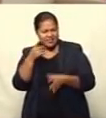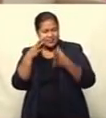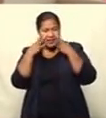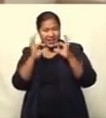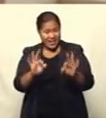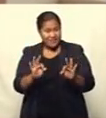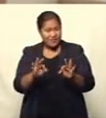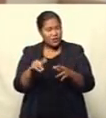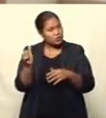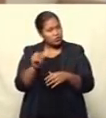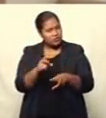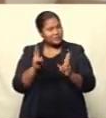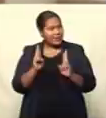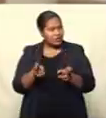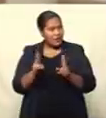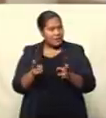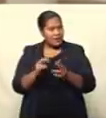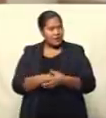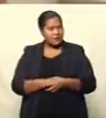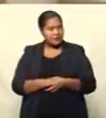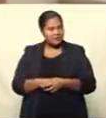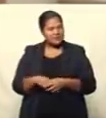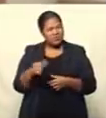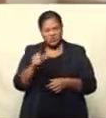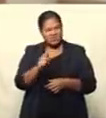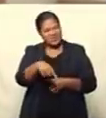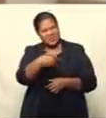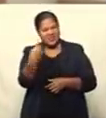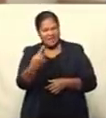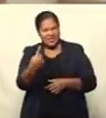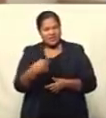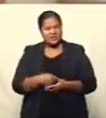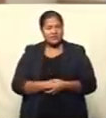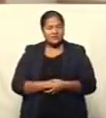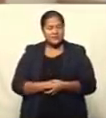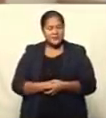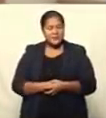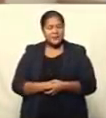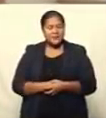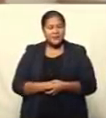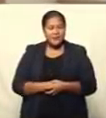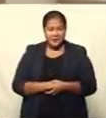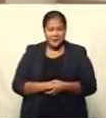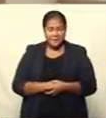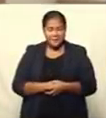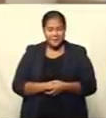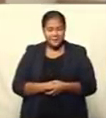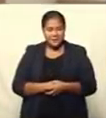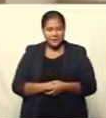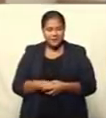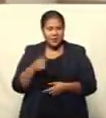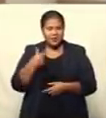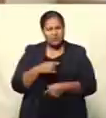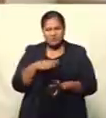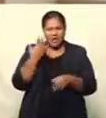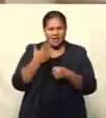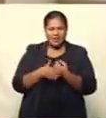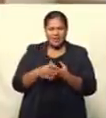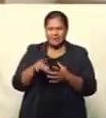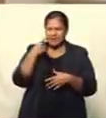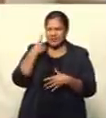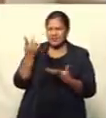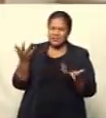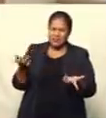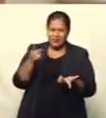back to normal 11 o'clock like that? Because I never sit down here, the people